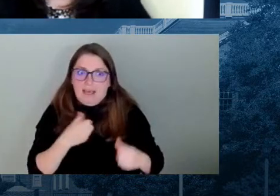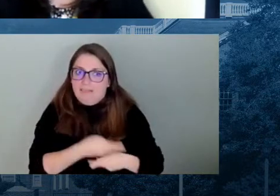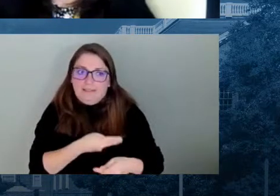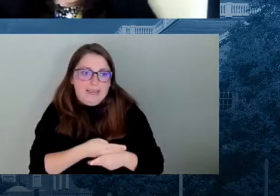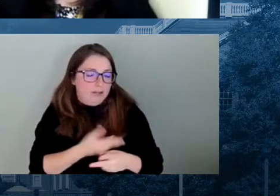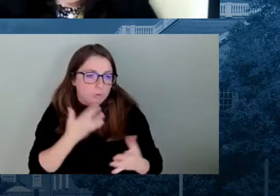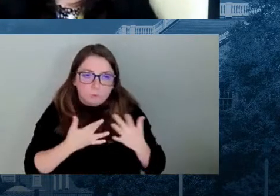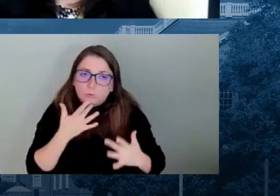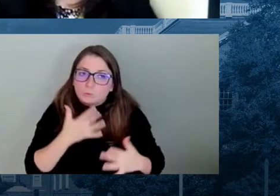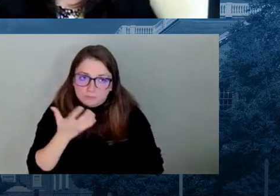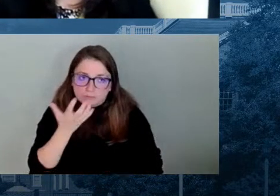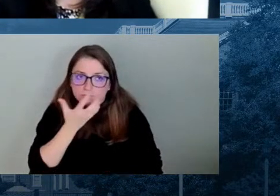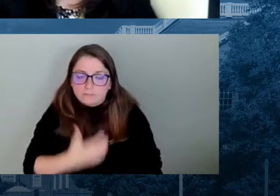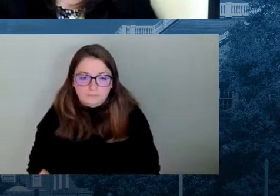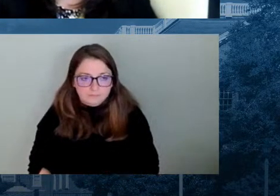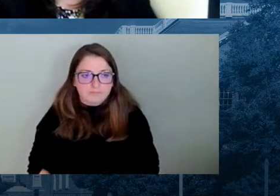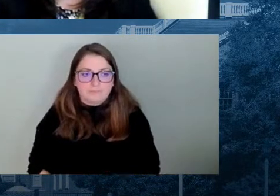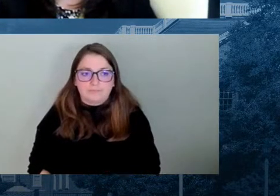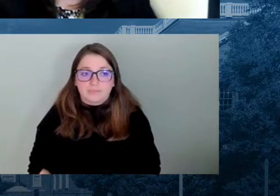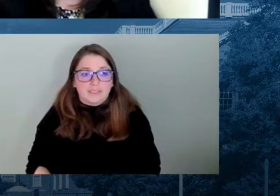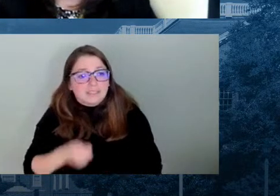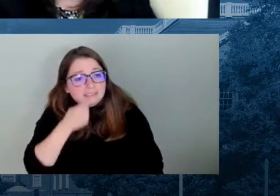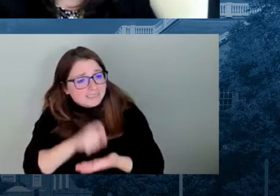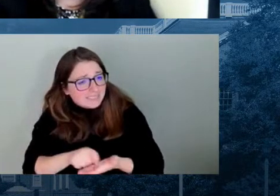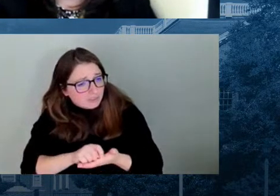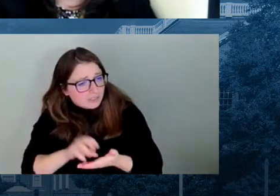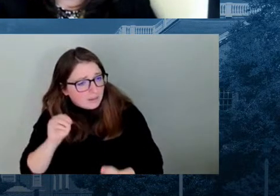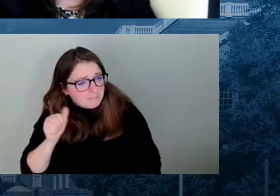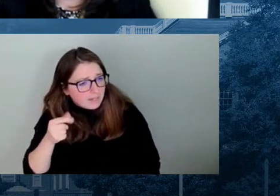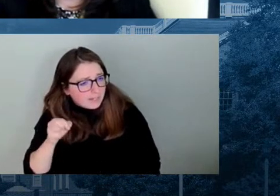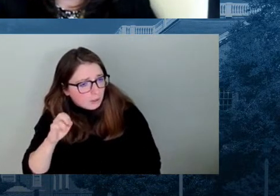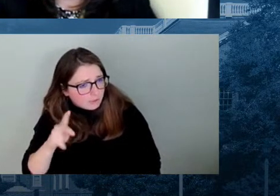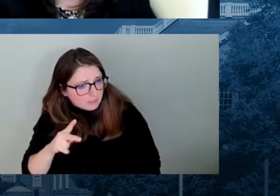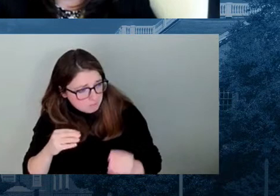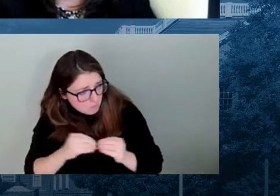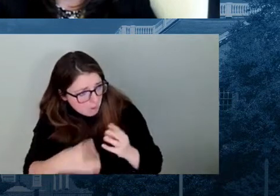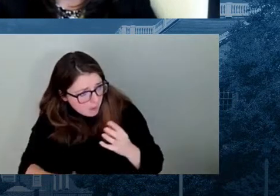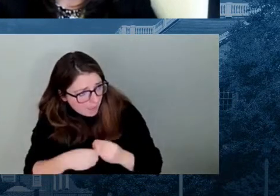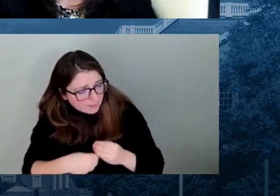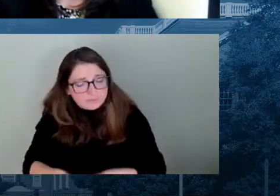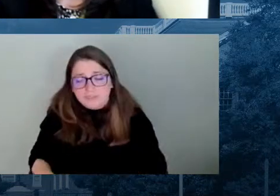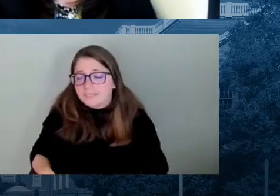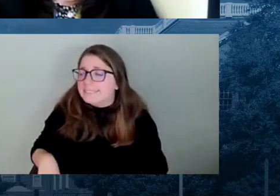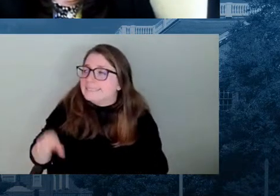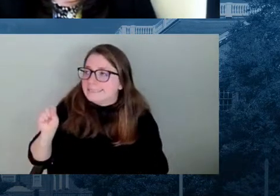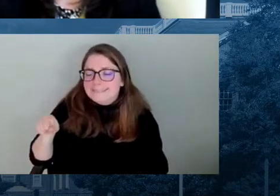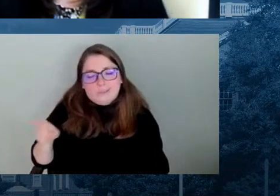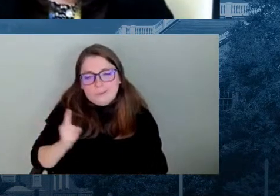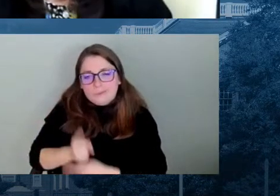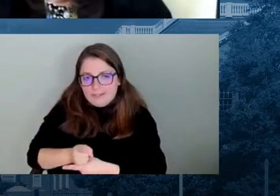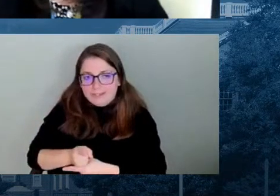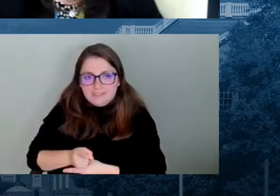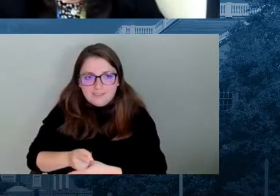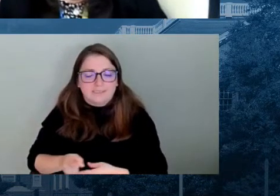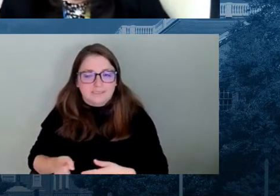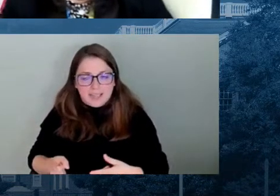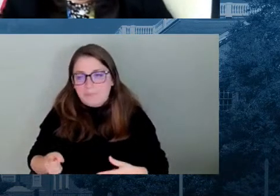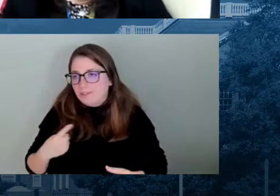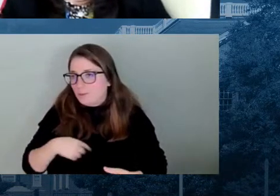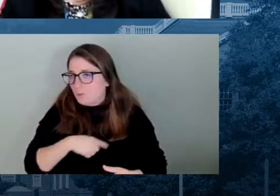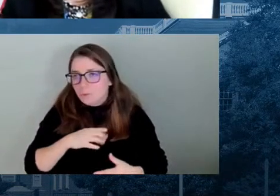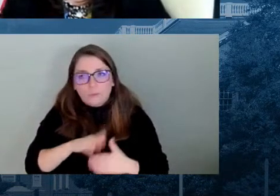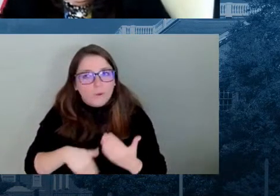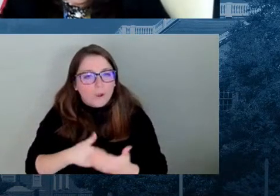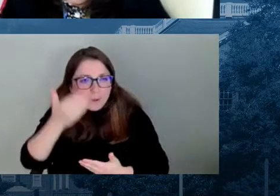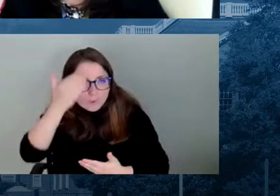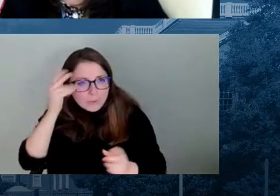You covered it really well, Governor. I think we hear frequently from, I think we all probably know somebody who's a